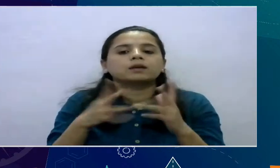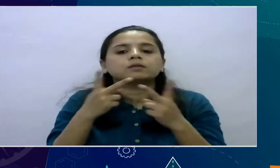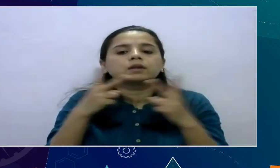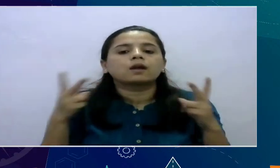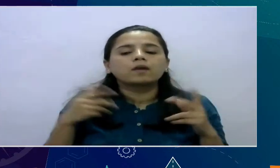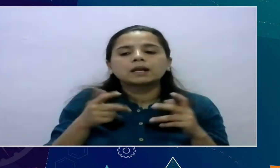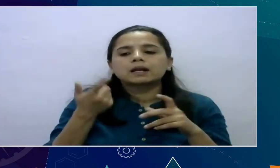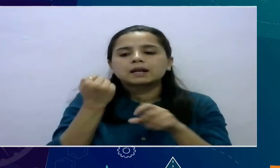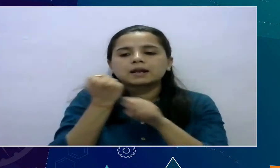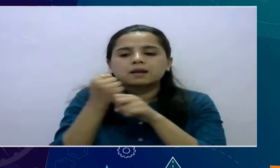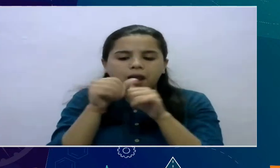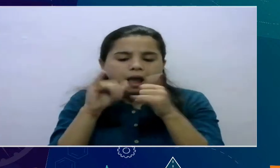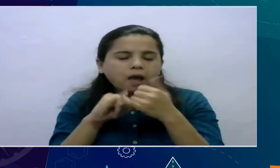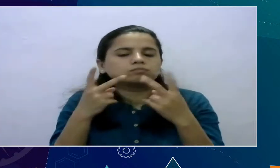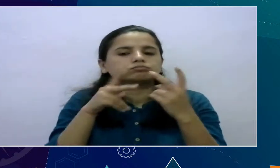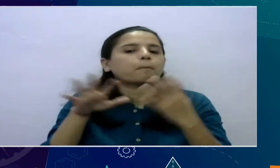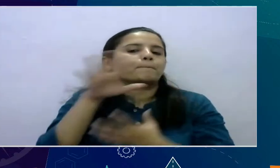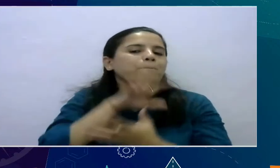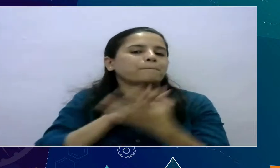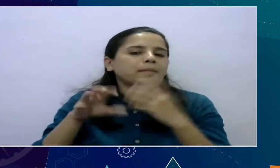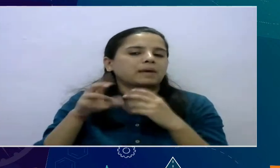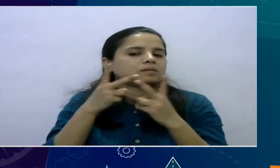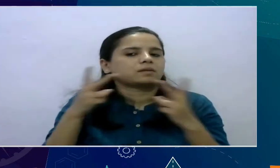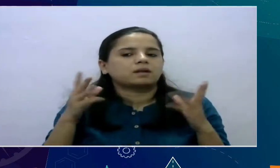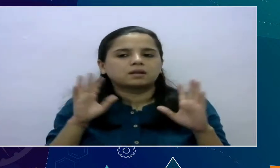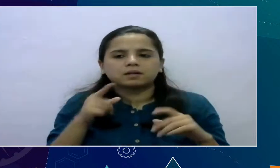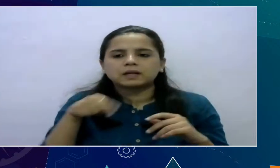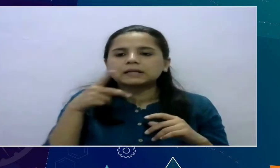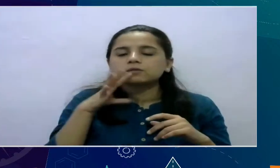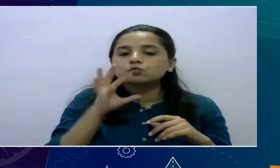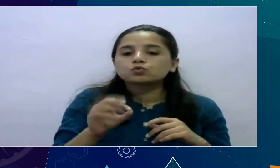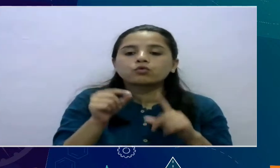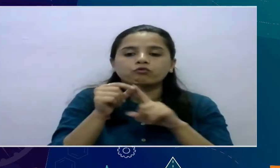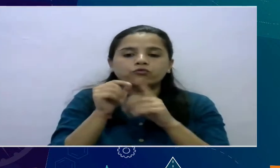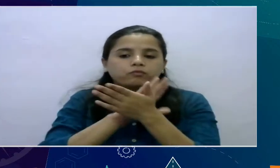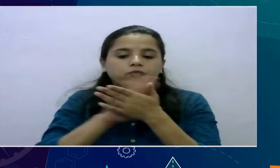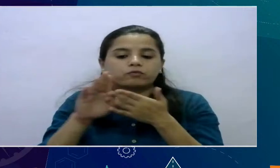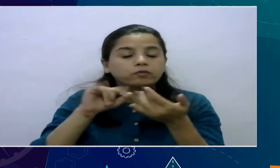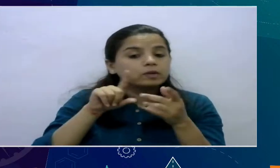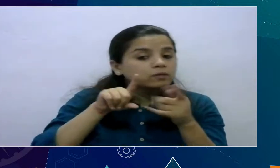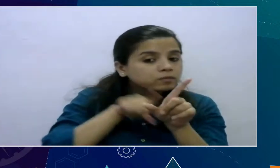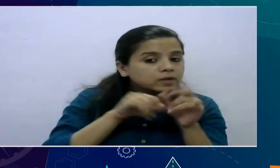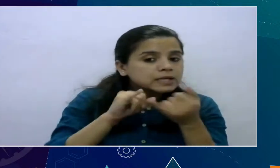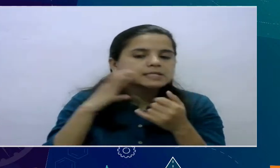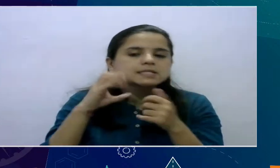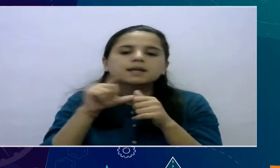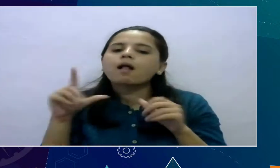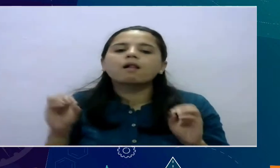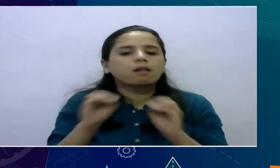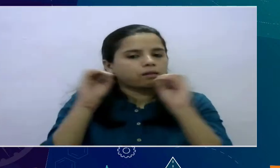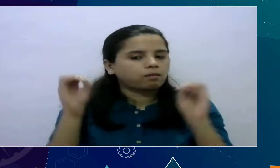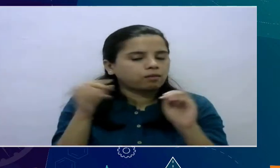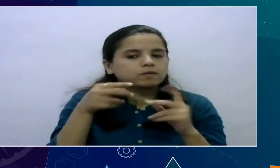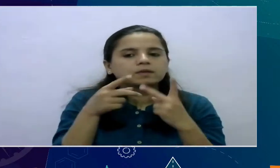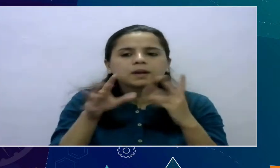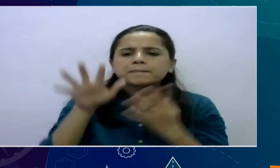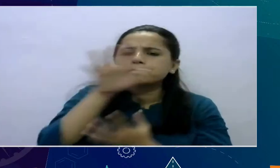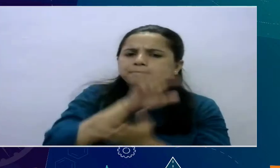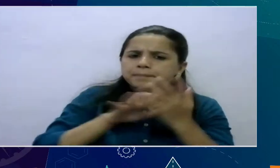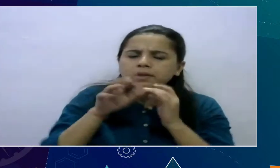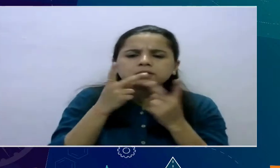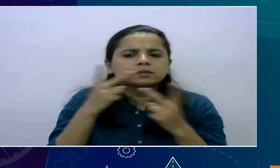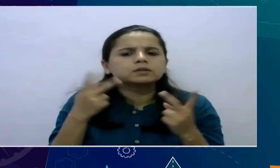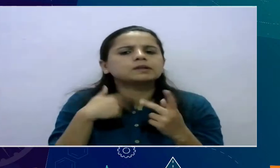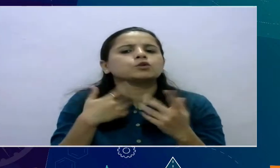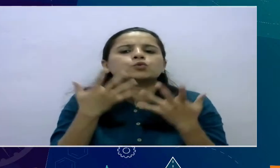of gases. So it is a mixture. They don't have a physical. So it is because it is a mixture. That's how when we inhale everything, it